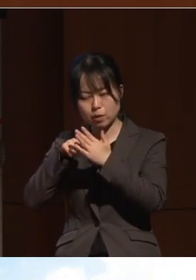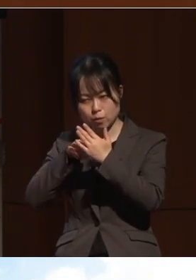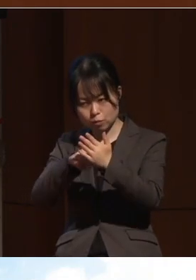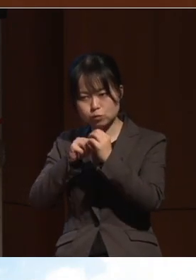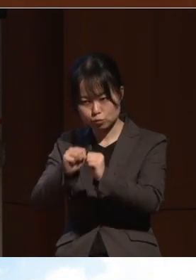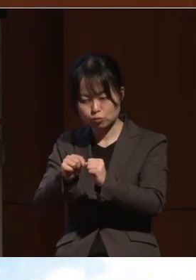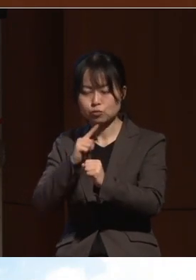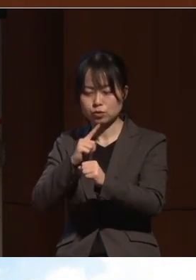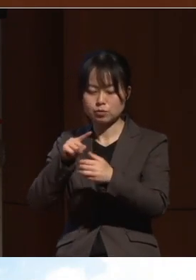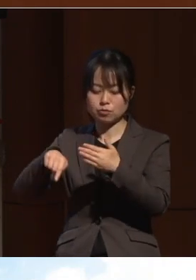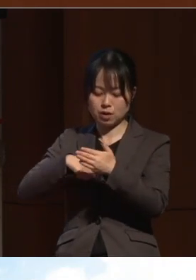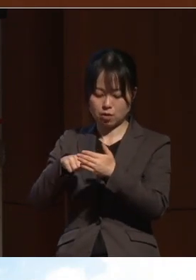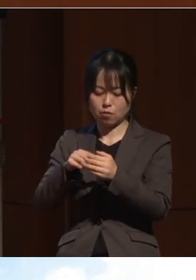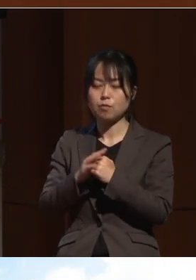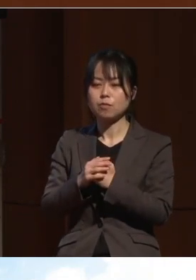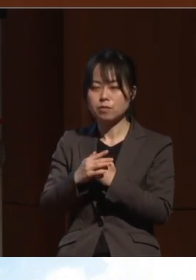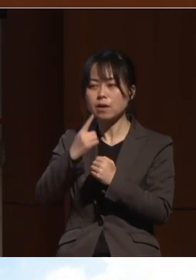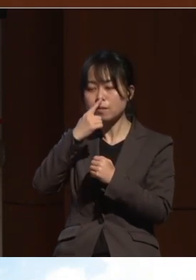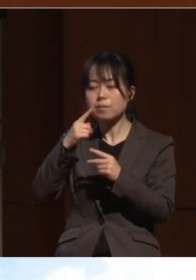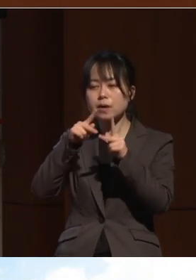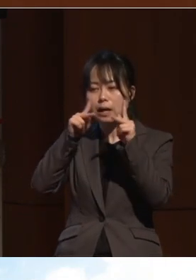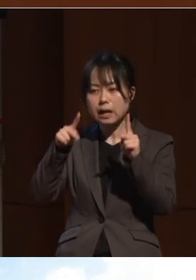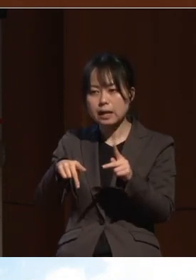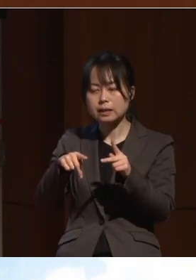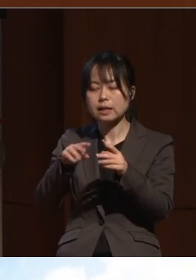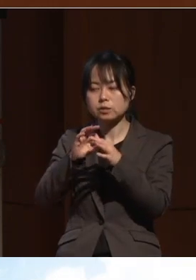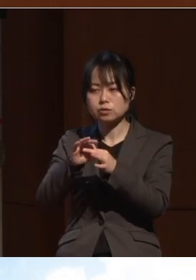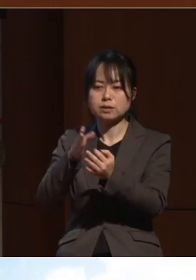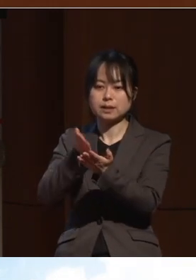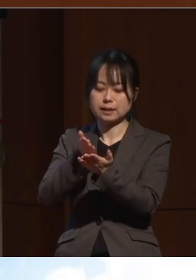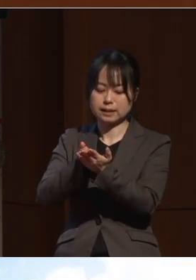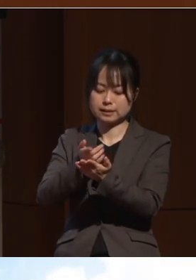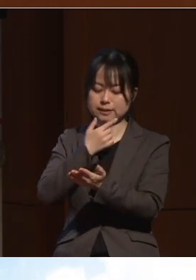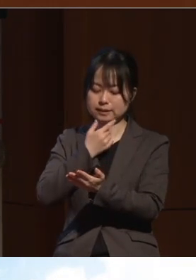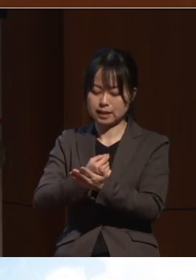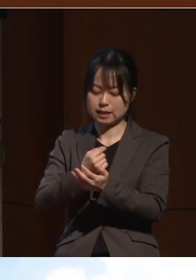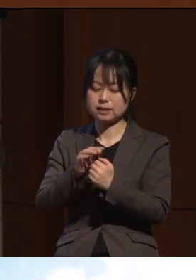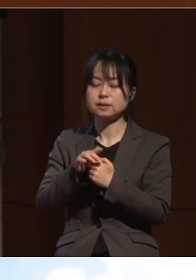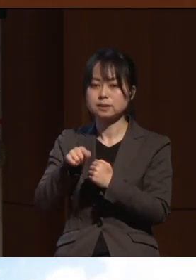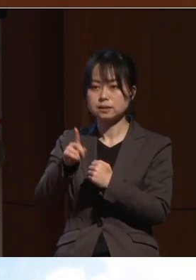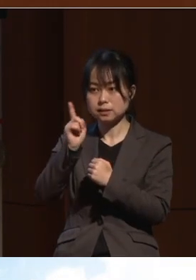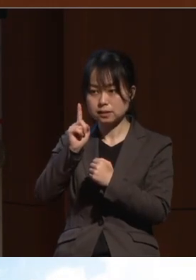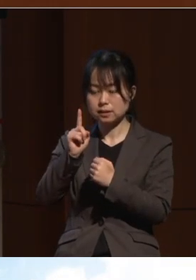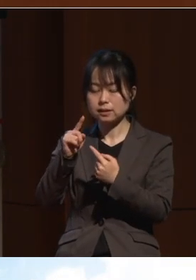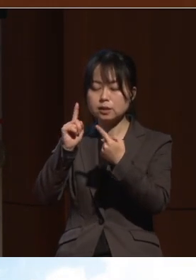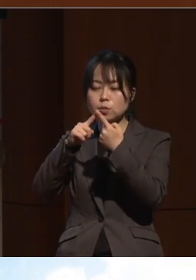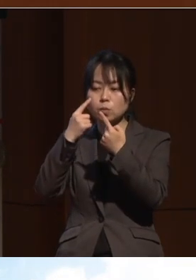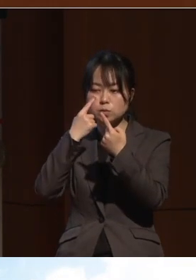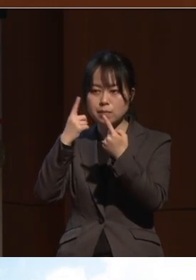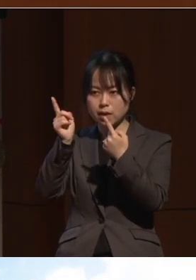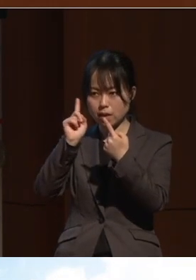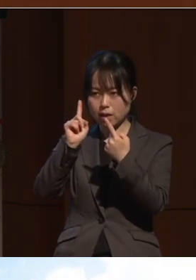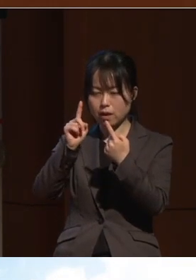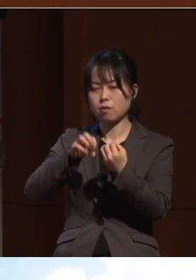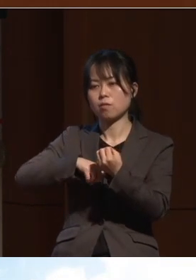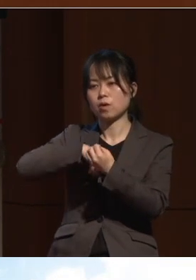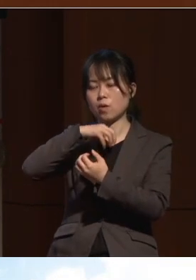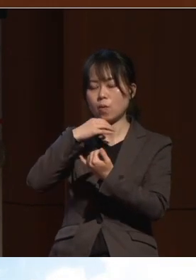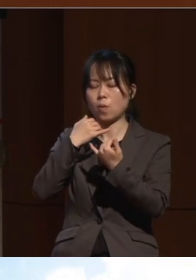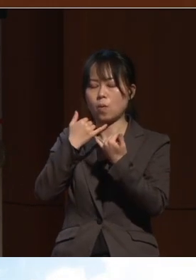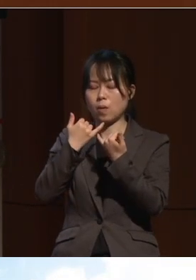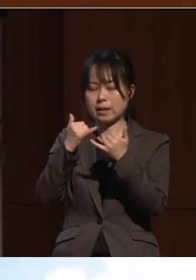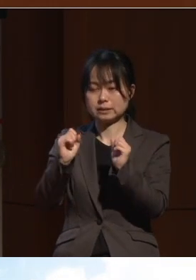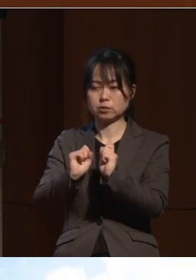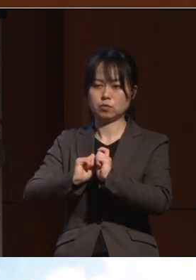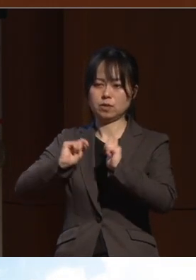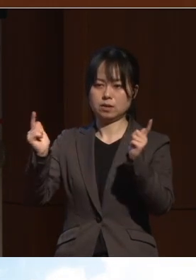facing and have faced together. The first of those is our ageing societies. And as many of the speakers